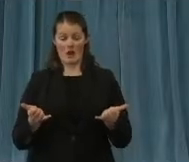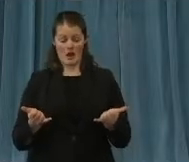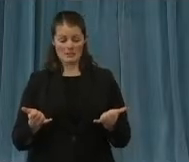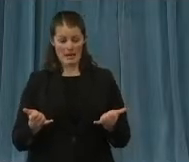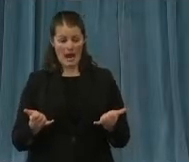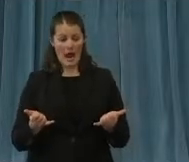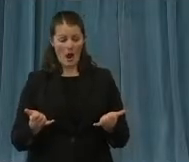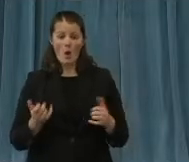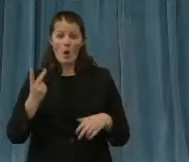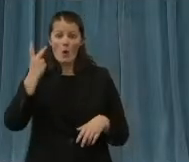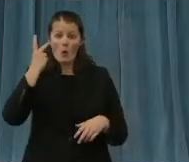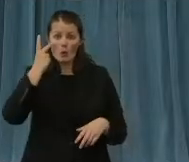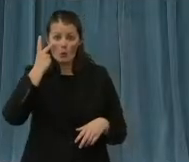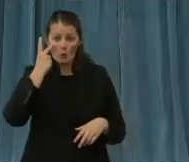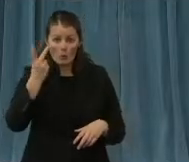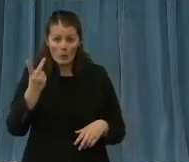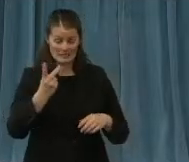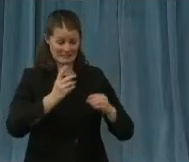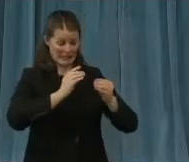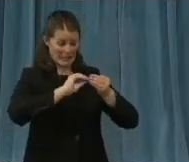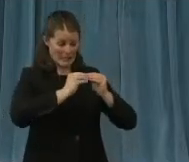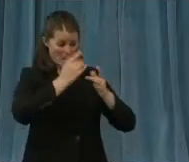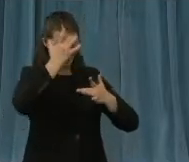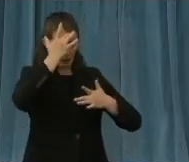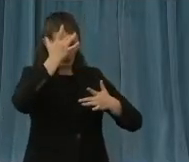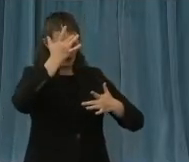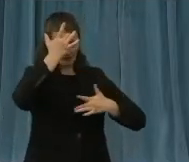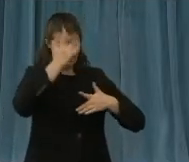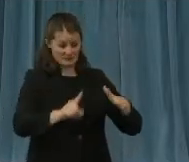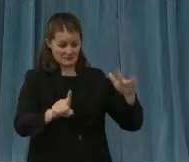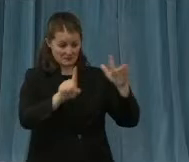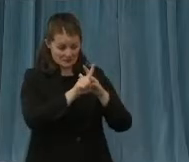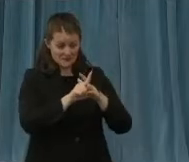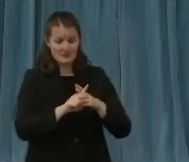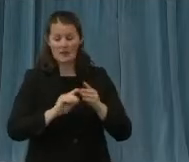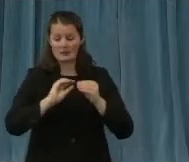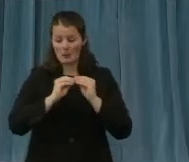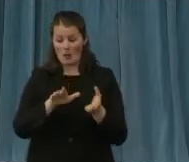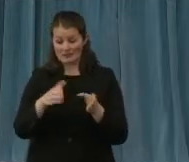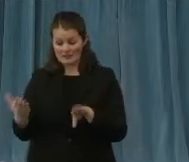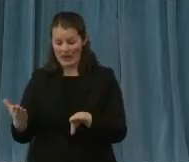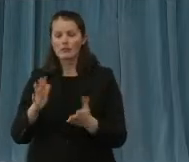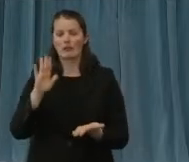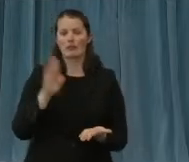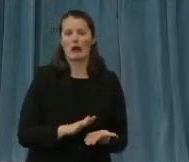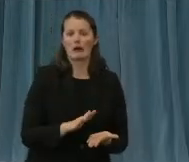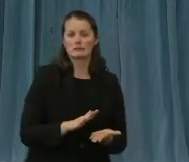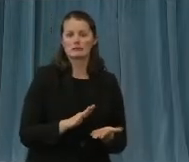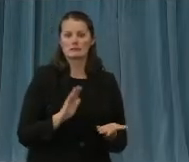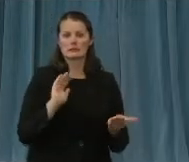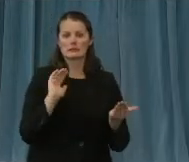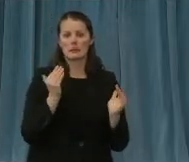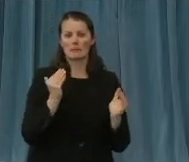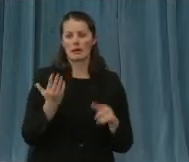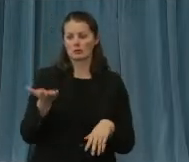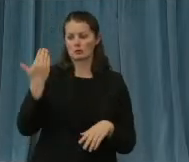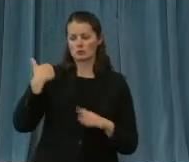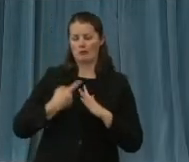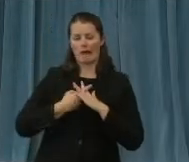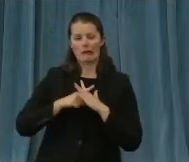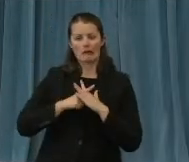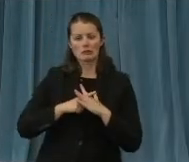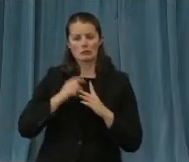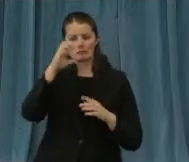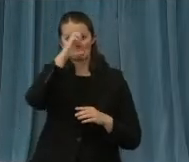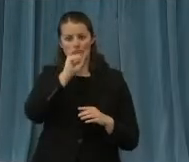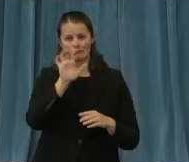predicted by many of the models early in the outbreak. That means social distancing and other measures are working, and they're